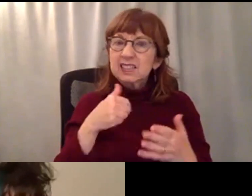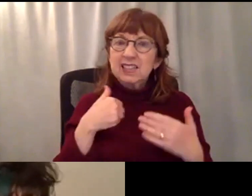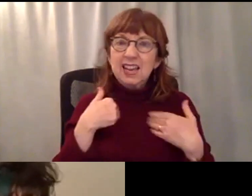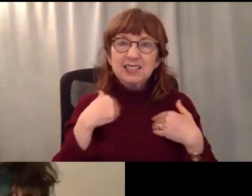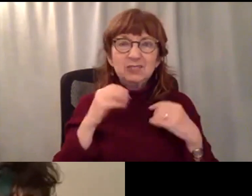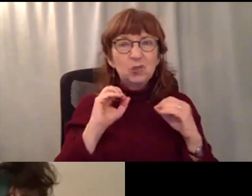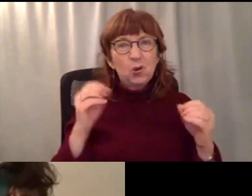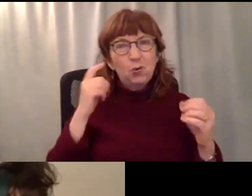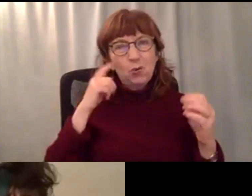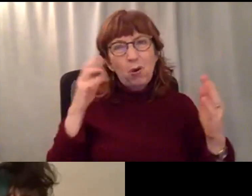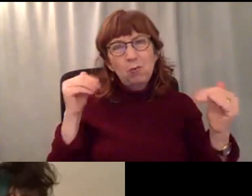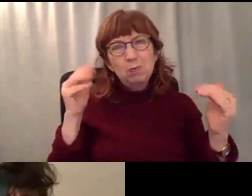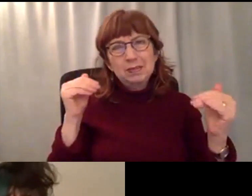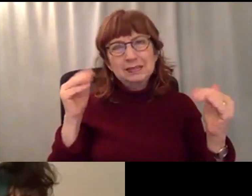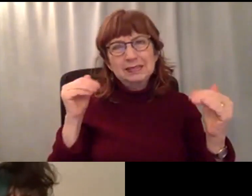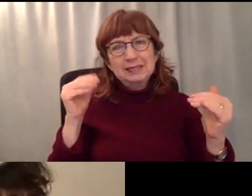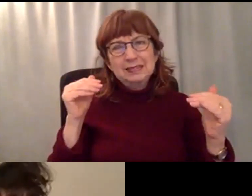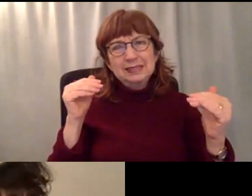you know,